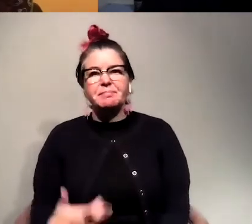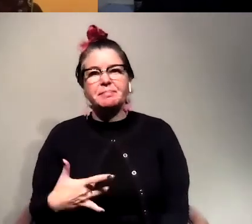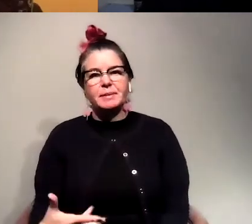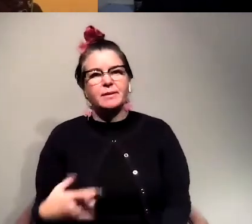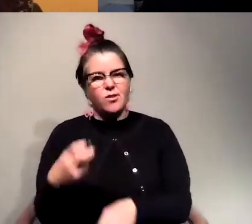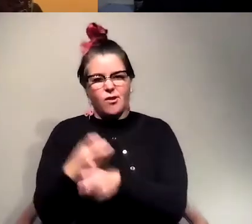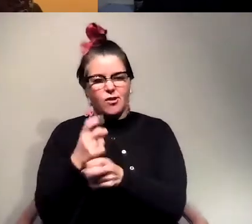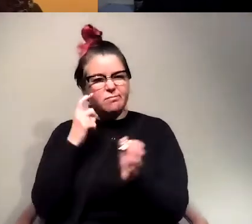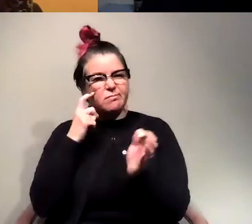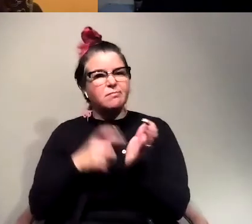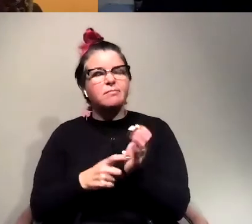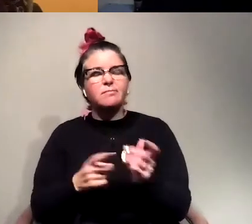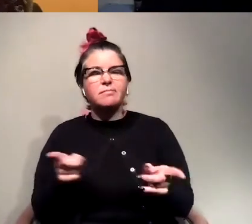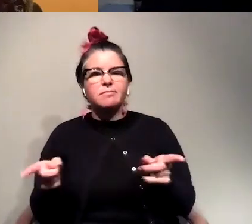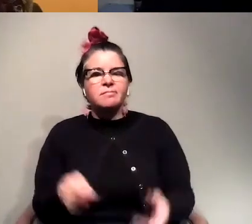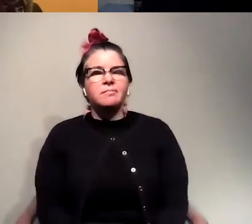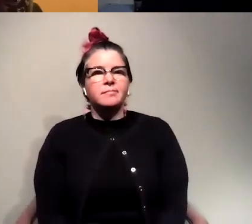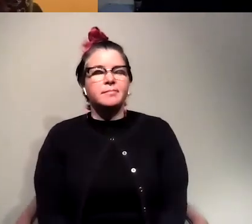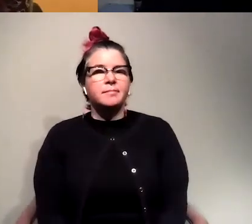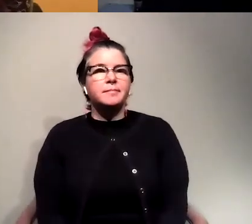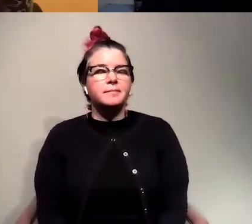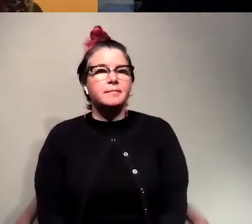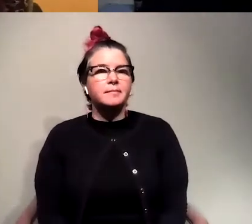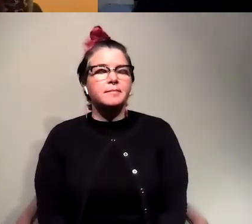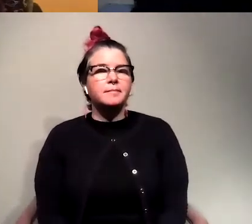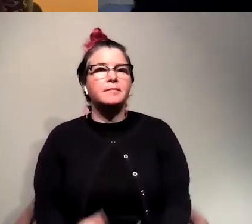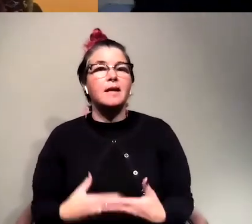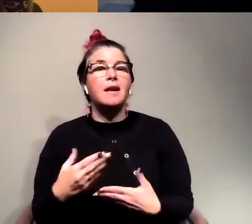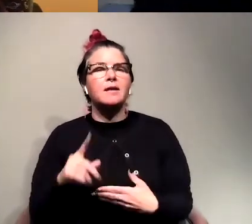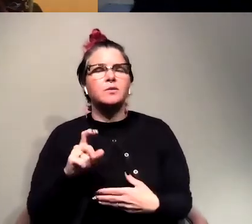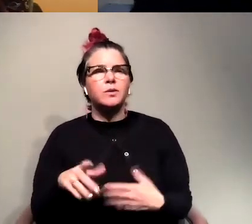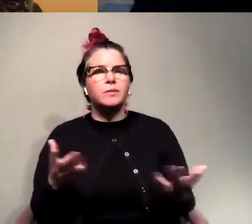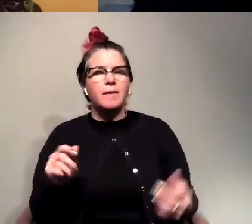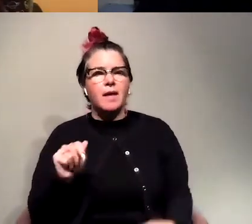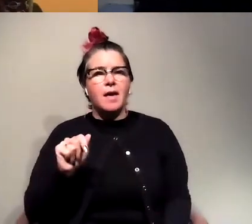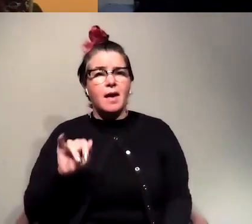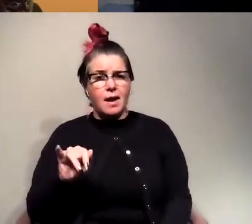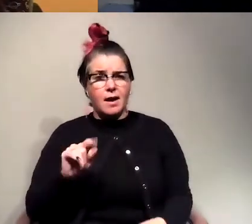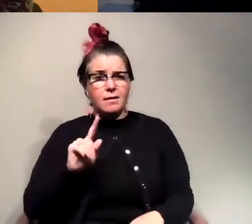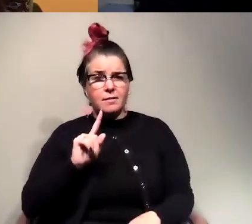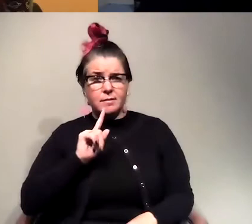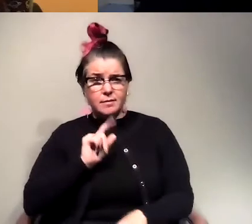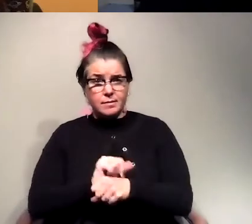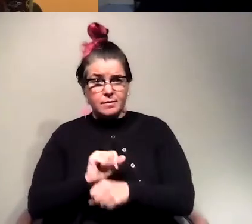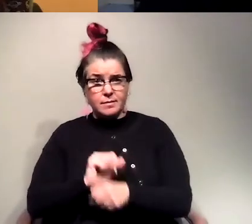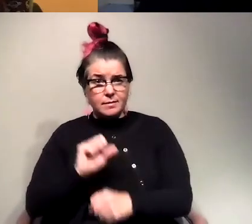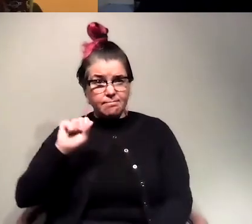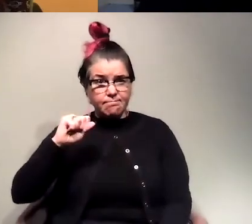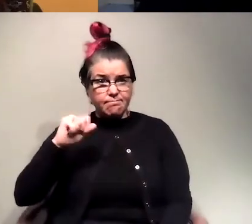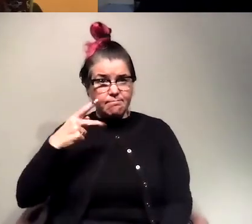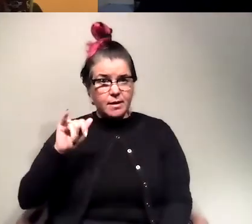tell. Sounds good. The next question is AI actually spying on us?